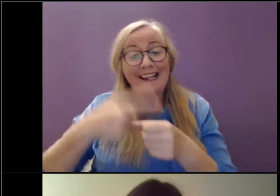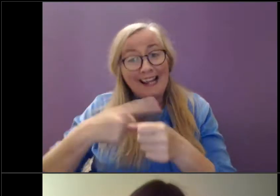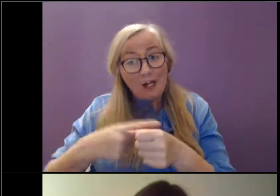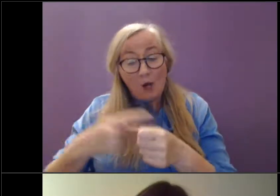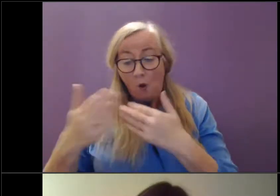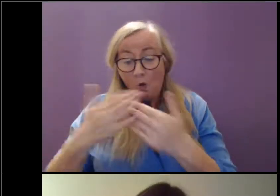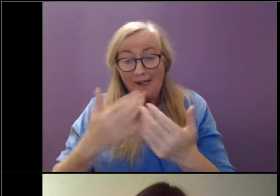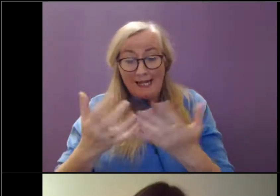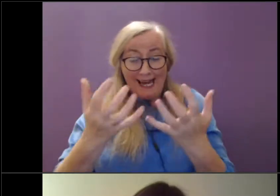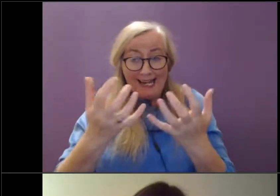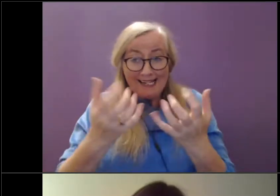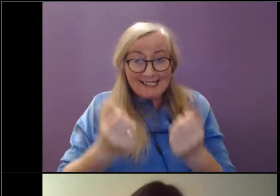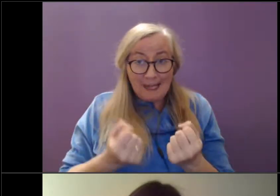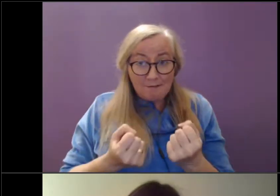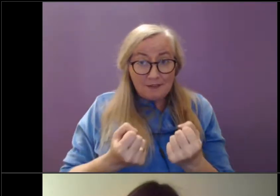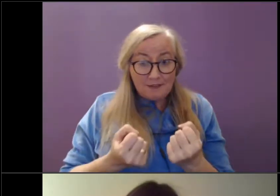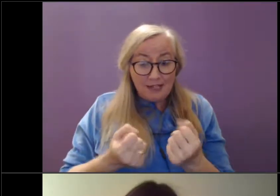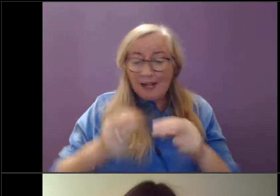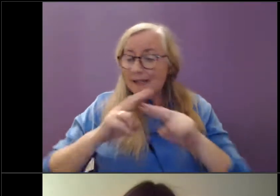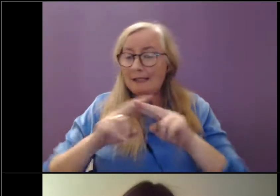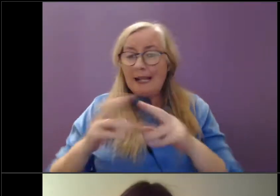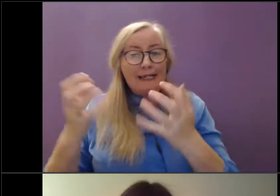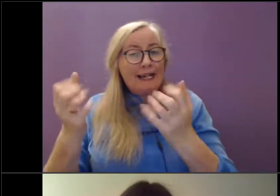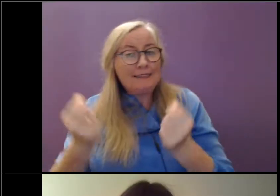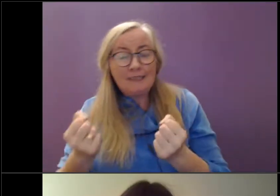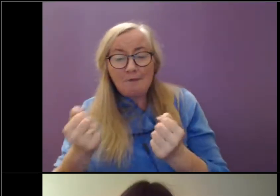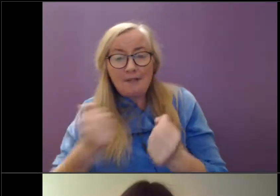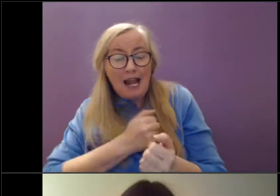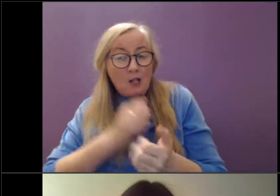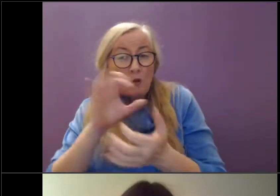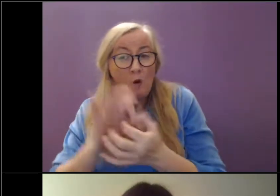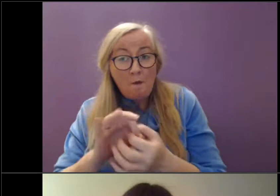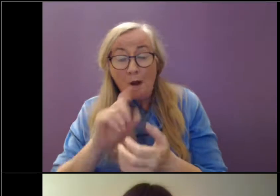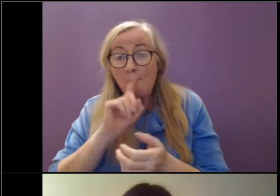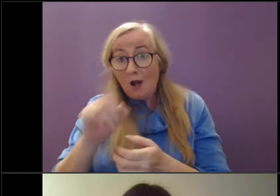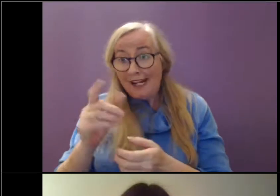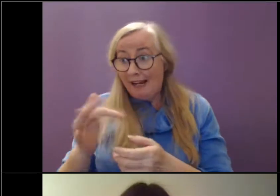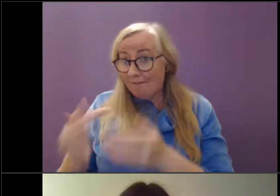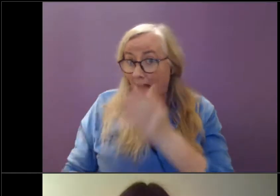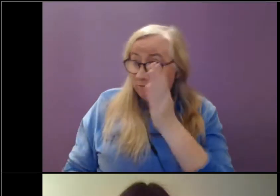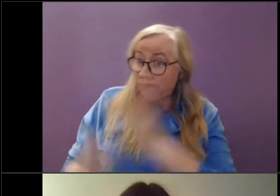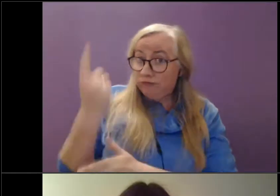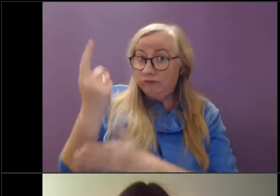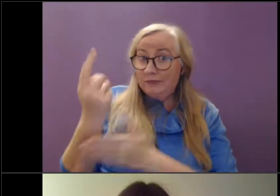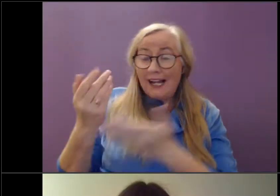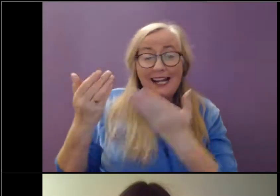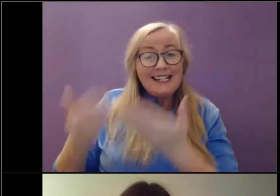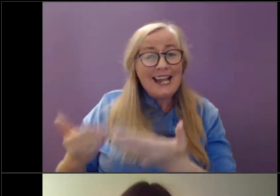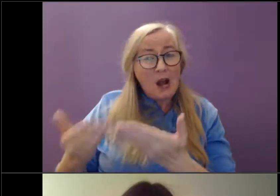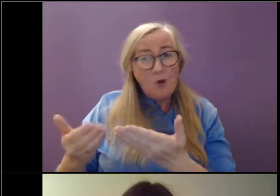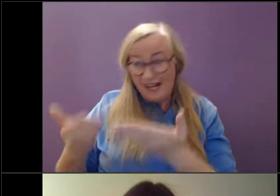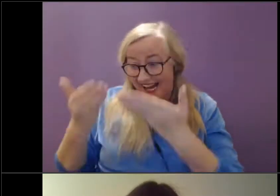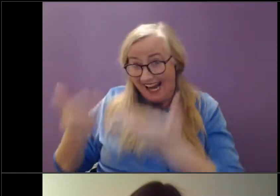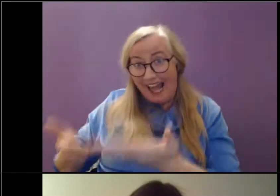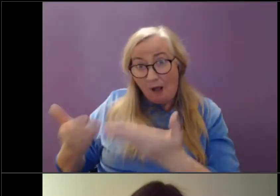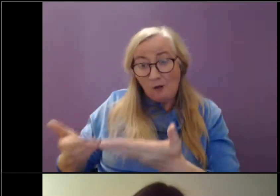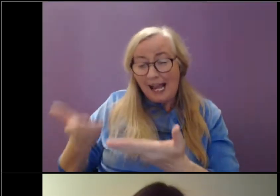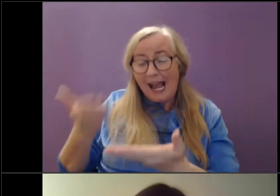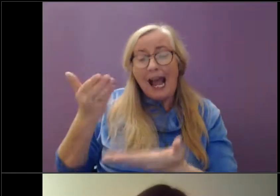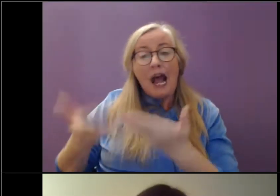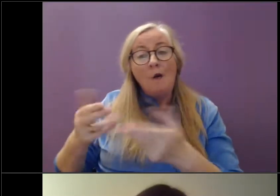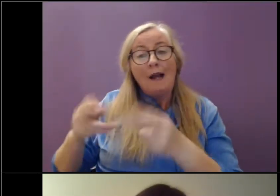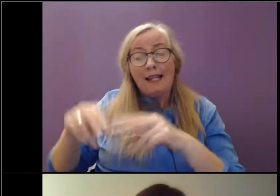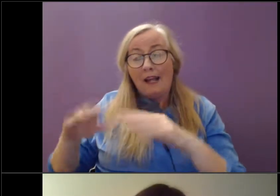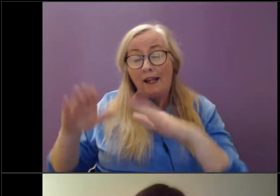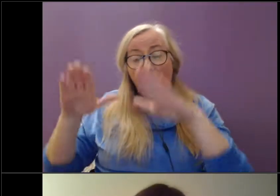home, and that might come in a later time. And I suppose an immediate thing is trying to work with what is going on for them right now, and how do we bring them back